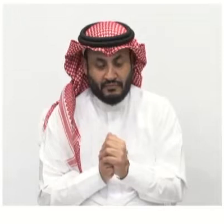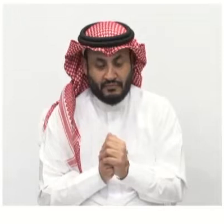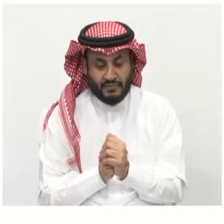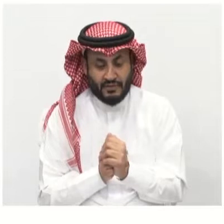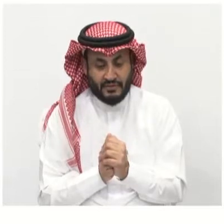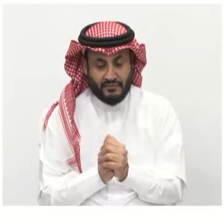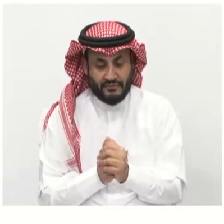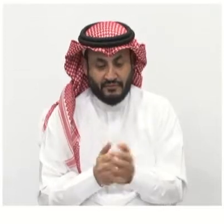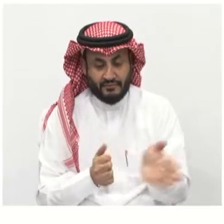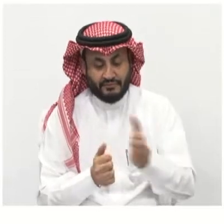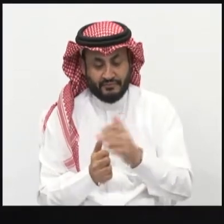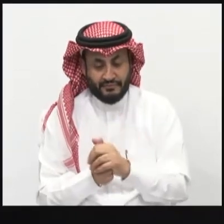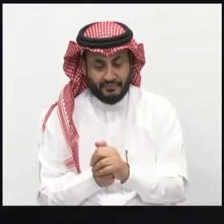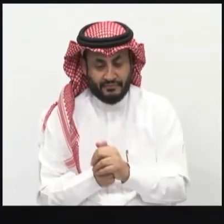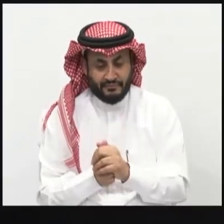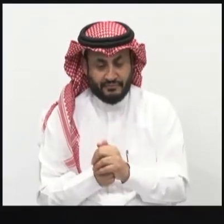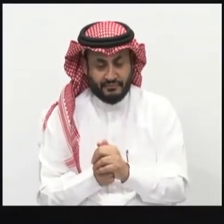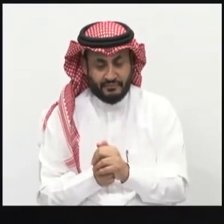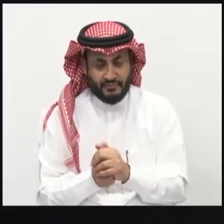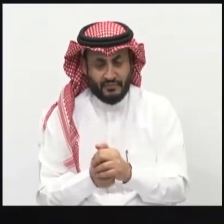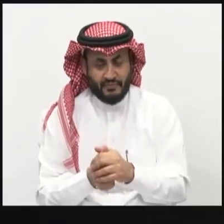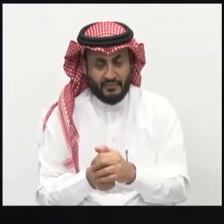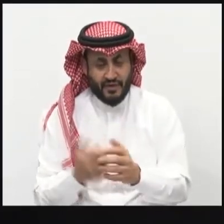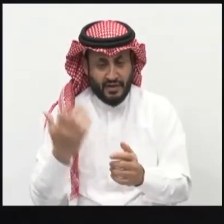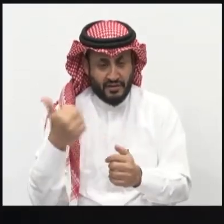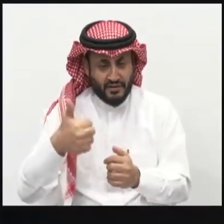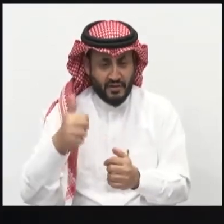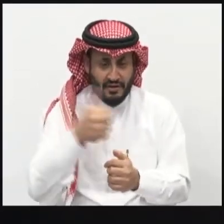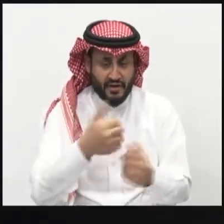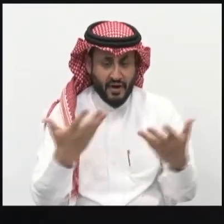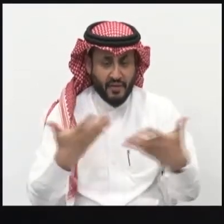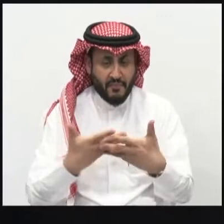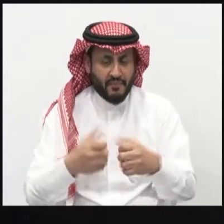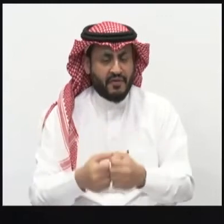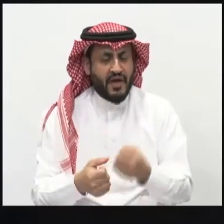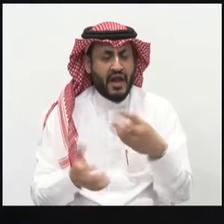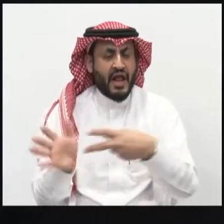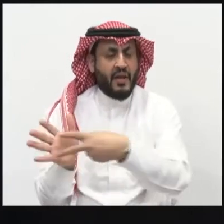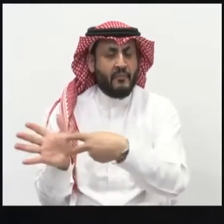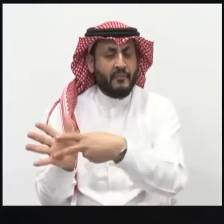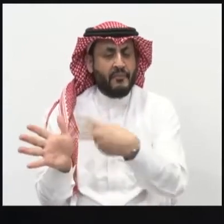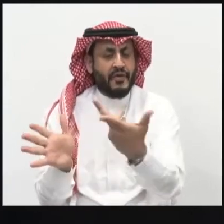So let's take the 10 and the 10 together. How much do we have?